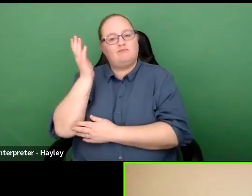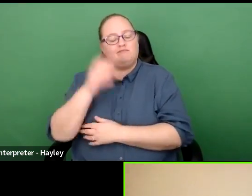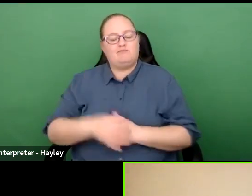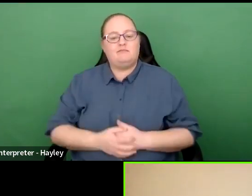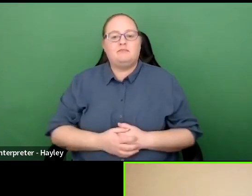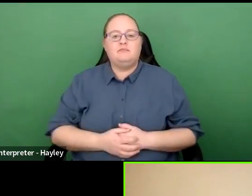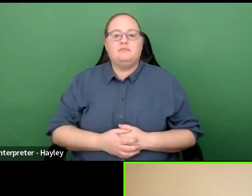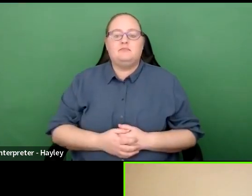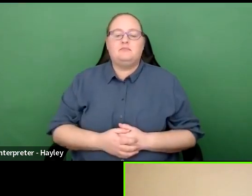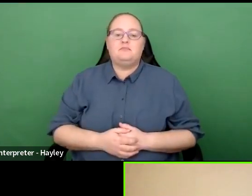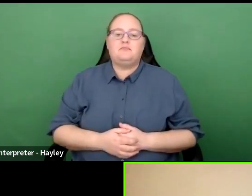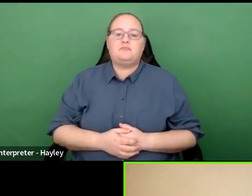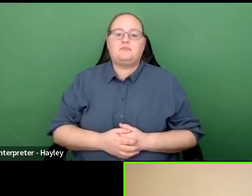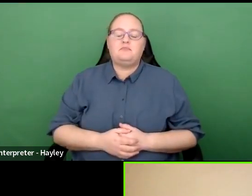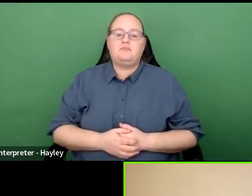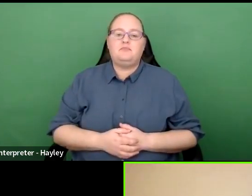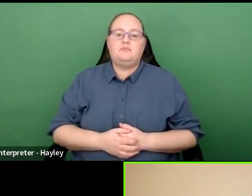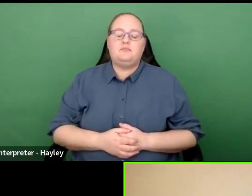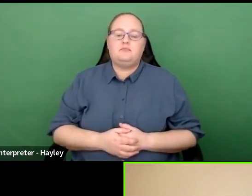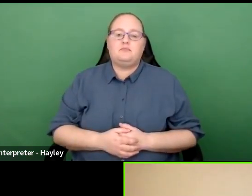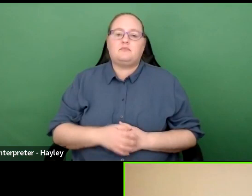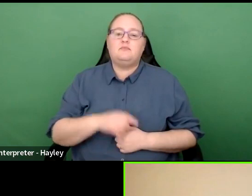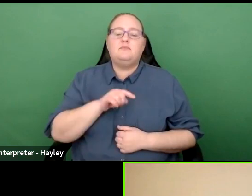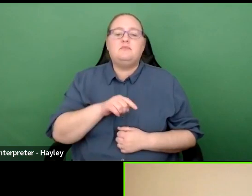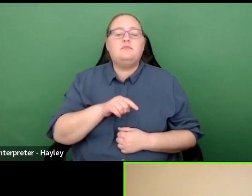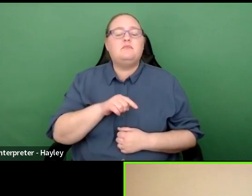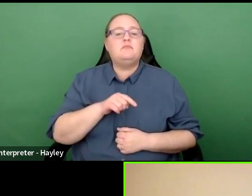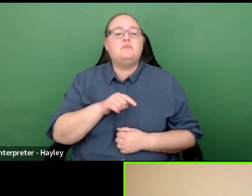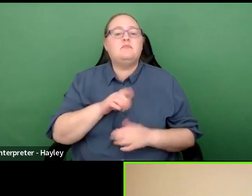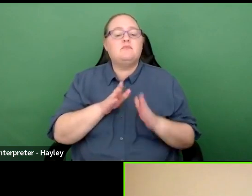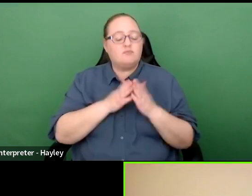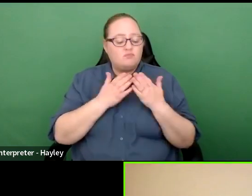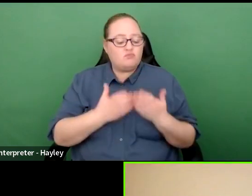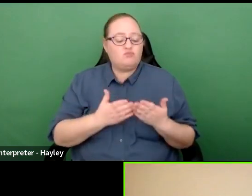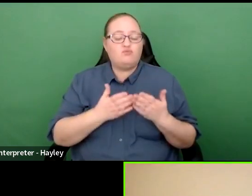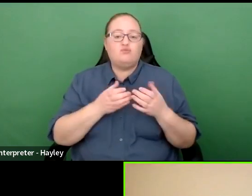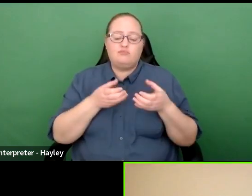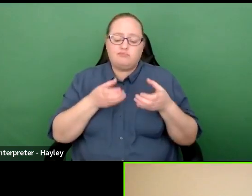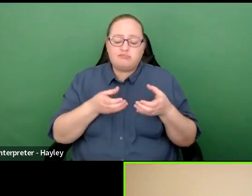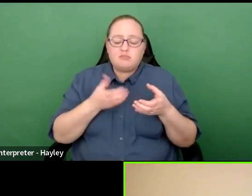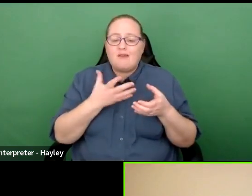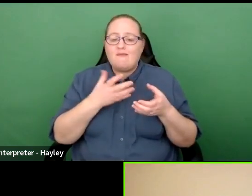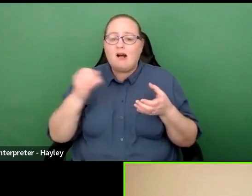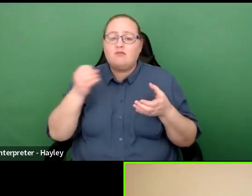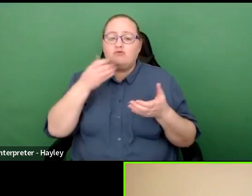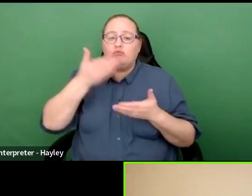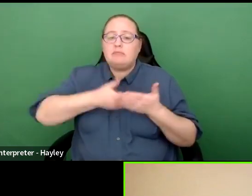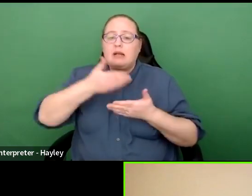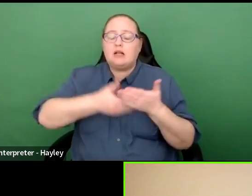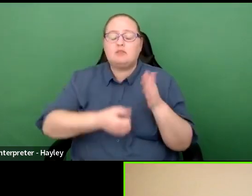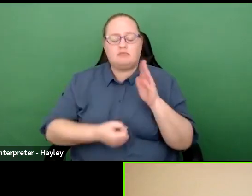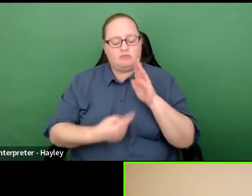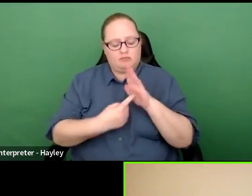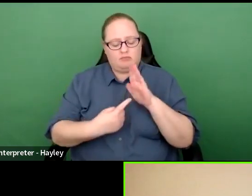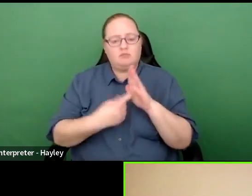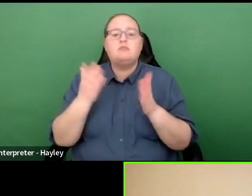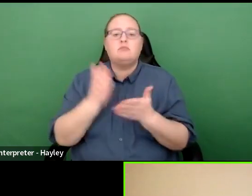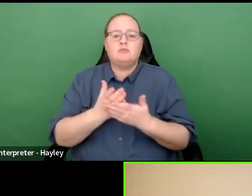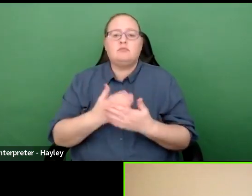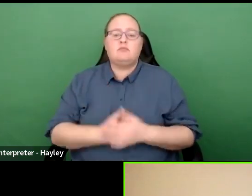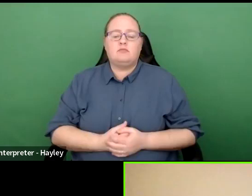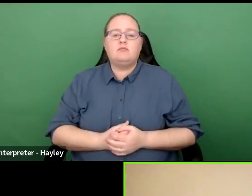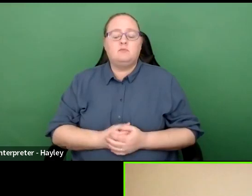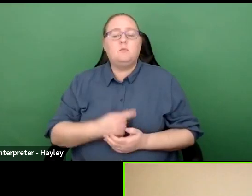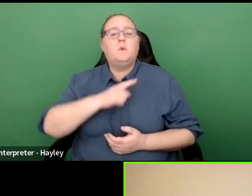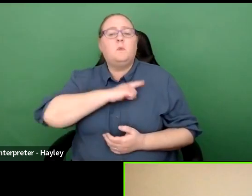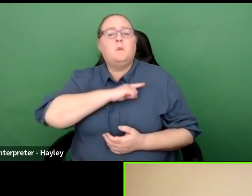I think these 500-something pages are very important. First of all, because